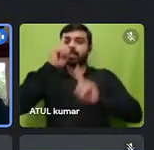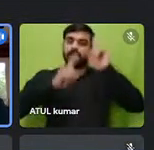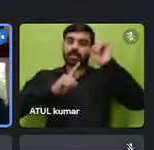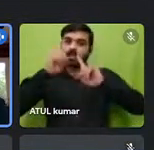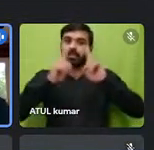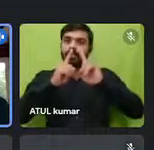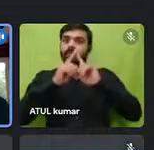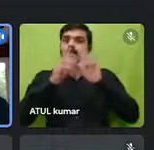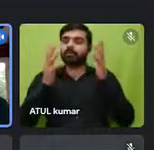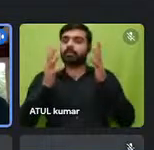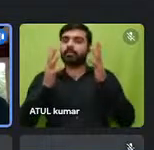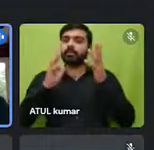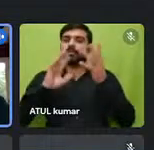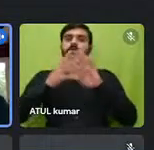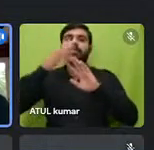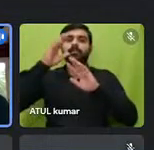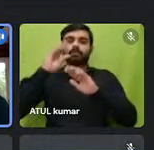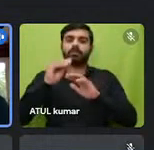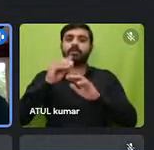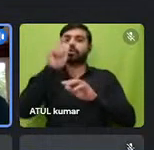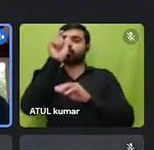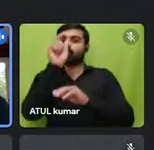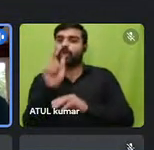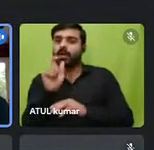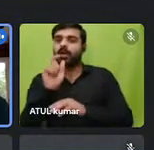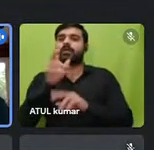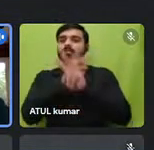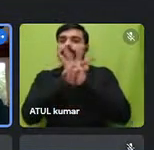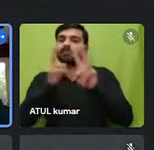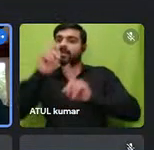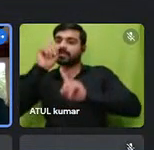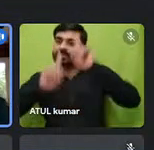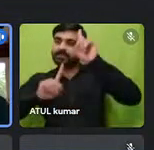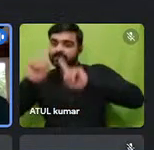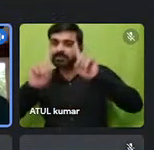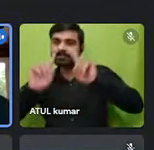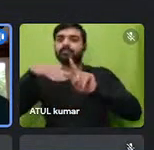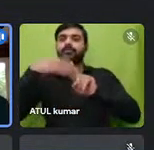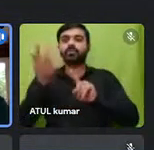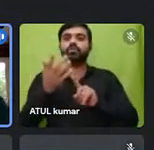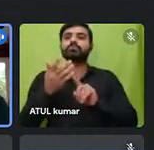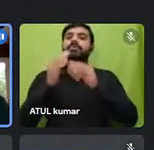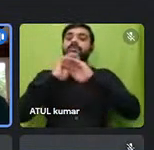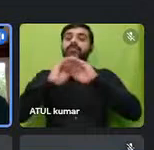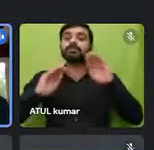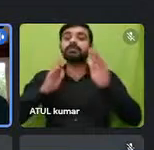gestures are largely replaced by words without the gesture. And